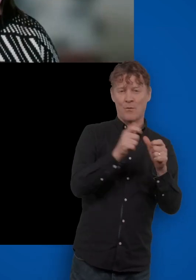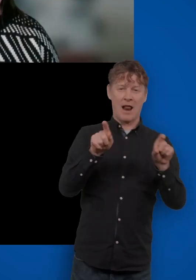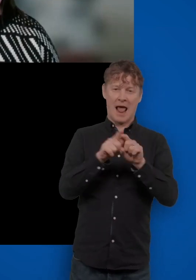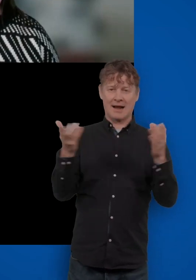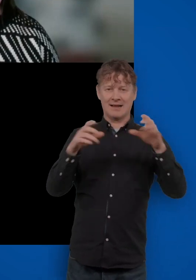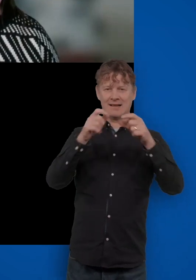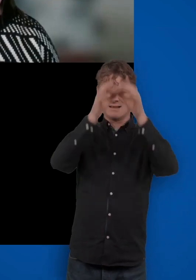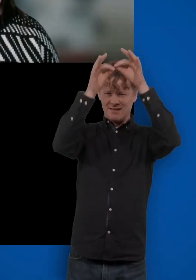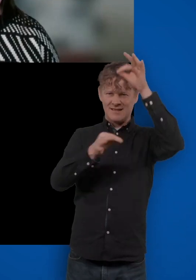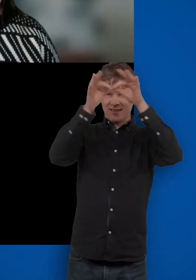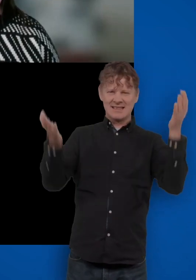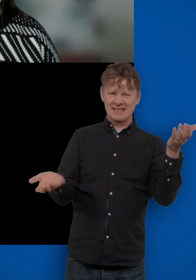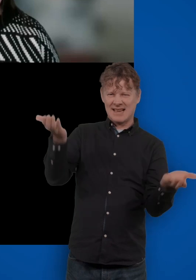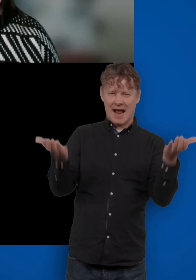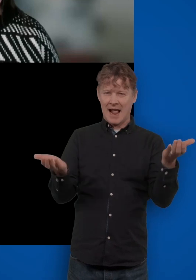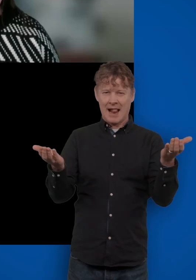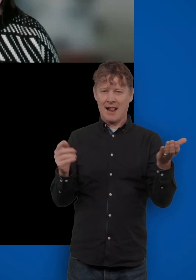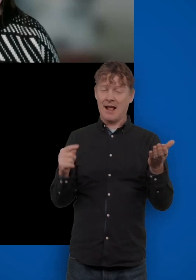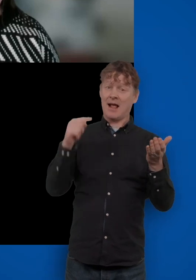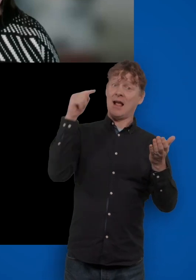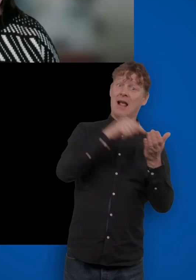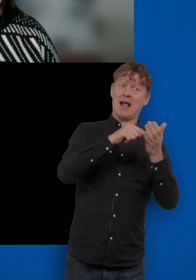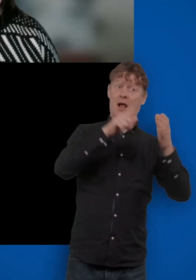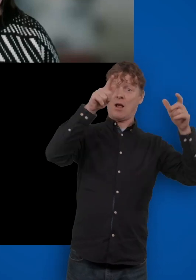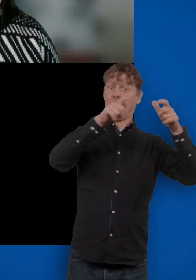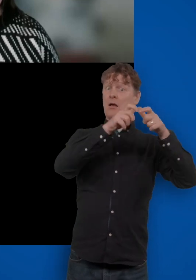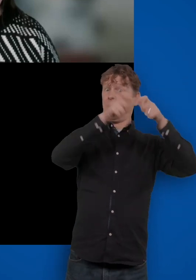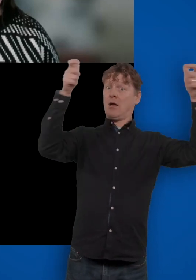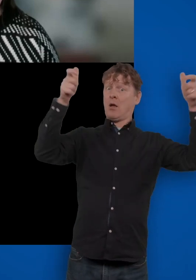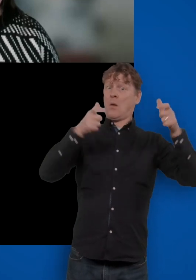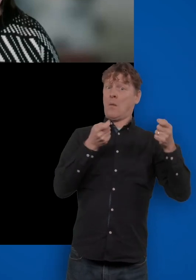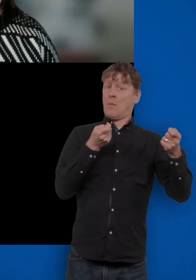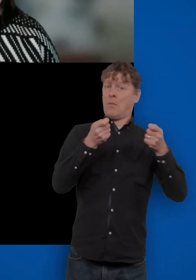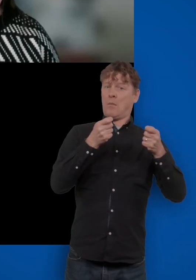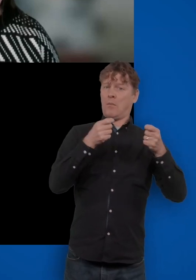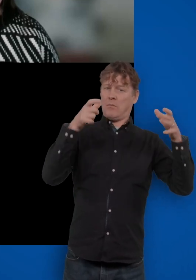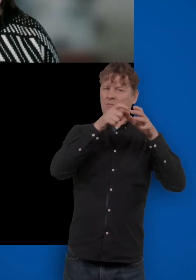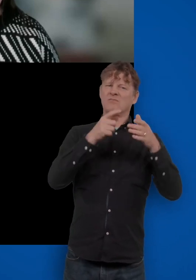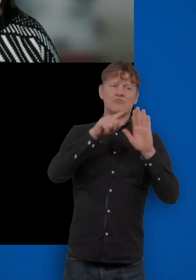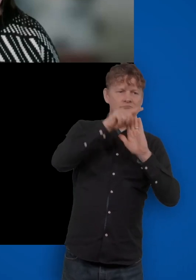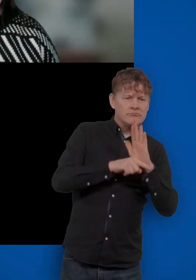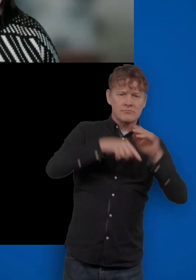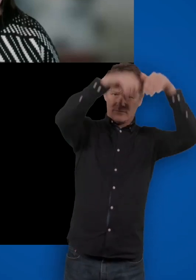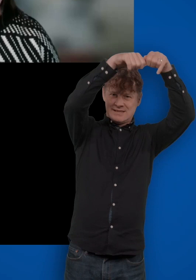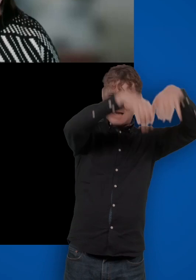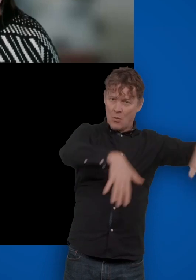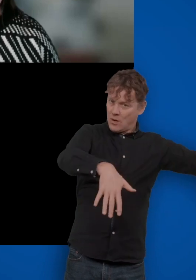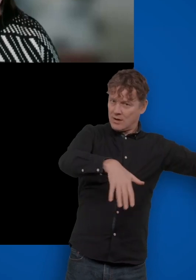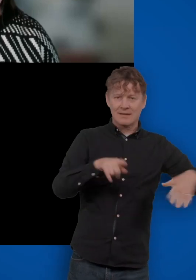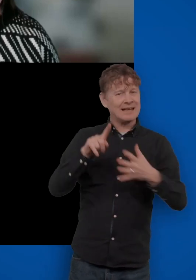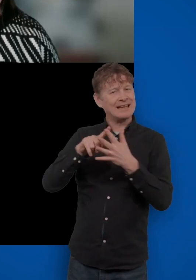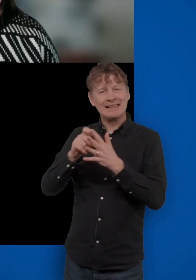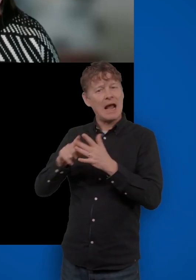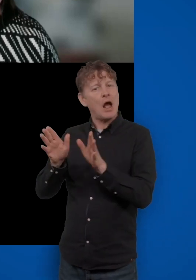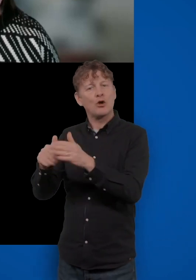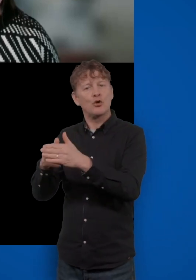some sense? One is that you have an overarching body that's giving rules and regulations sort of downward, and one is the EDI